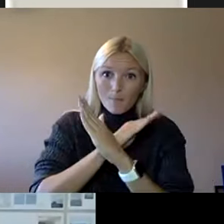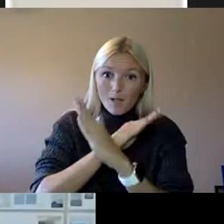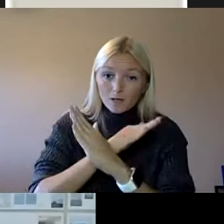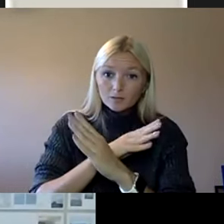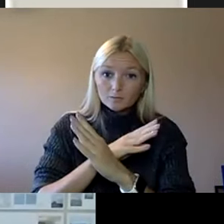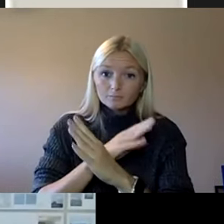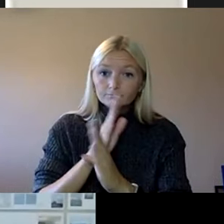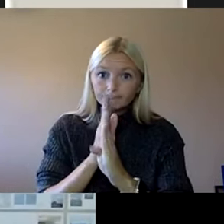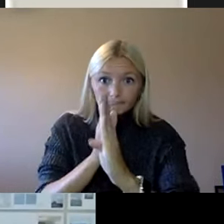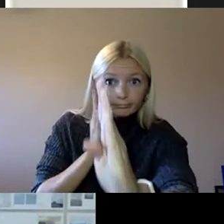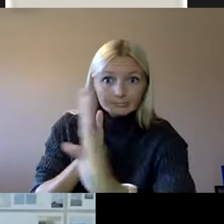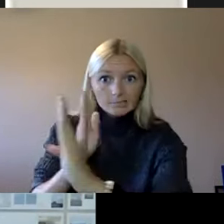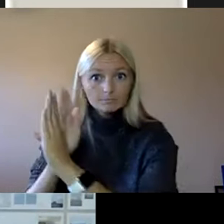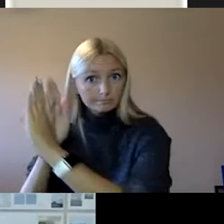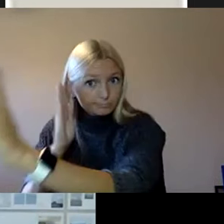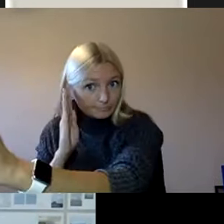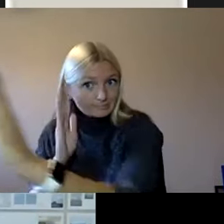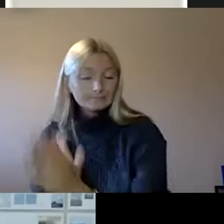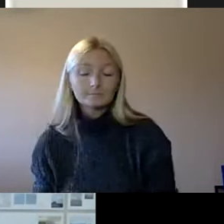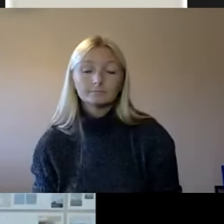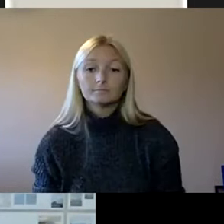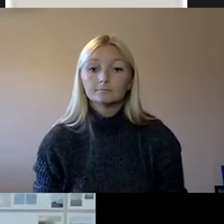all kinds of different